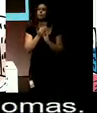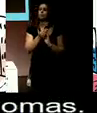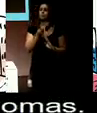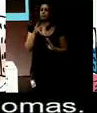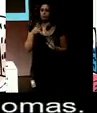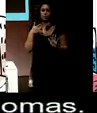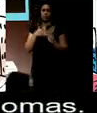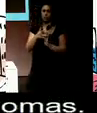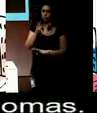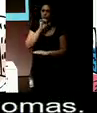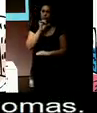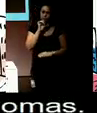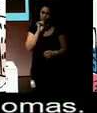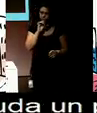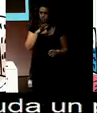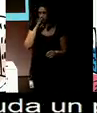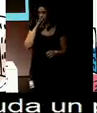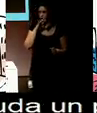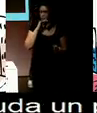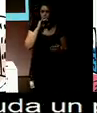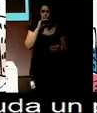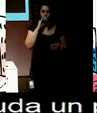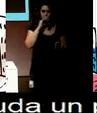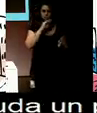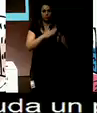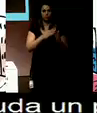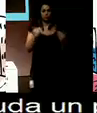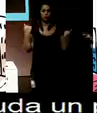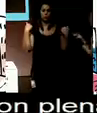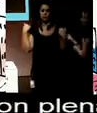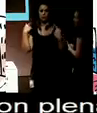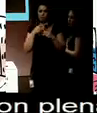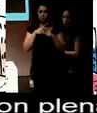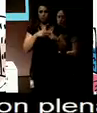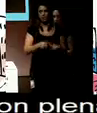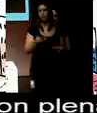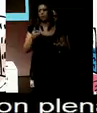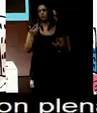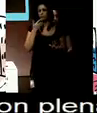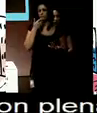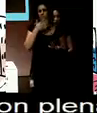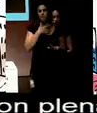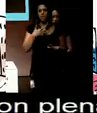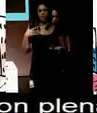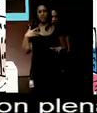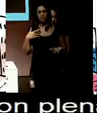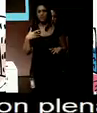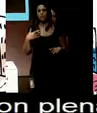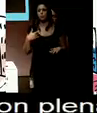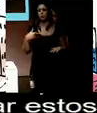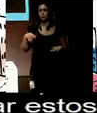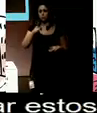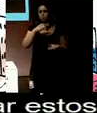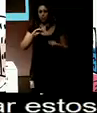Of course, it's a complicated process because they have their own responsibility to regulate